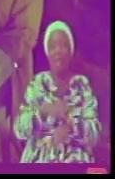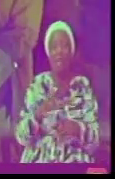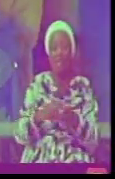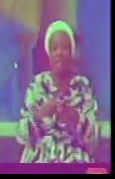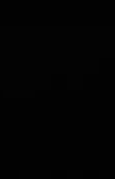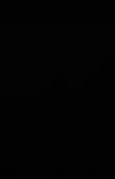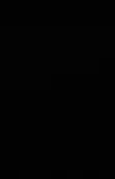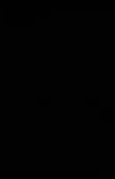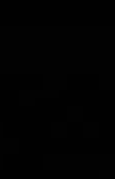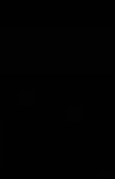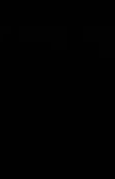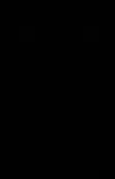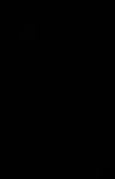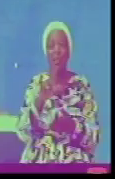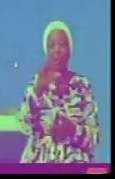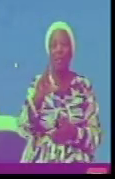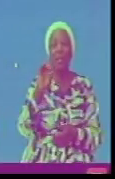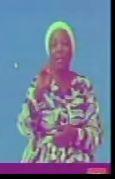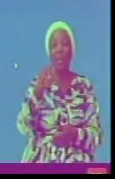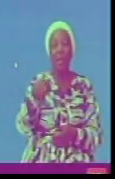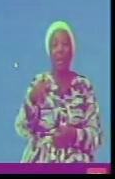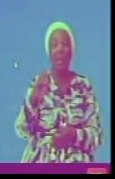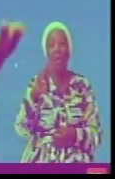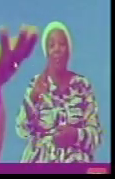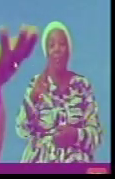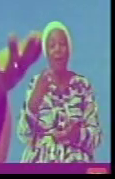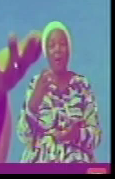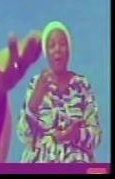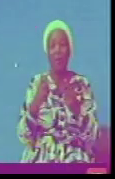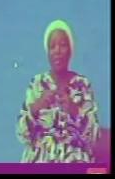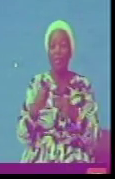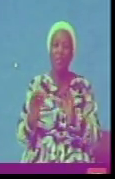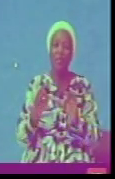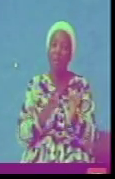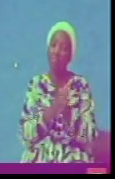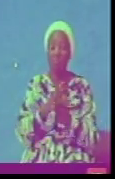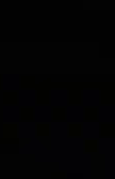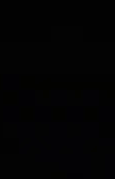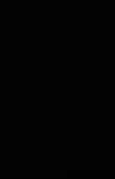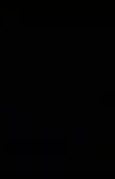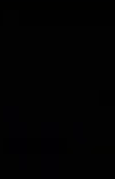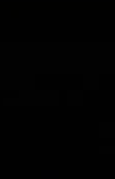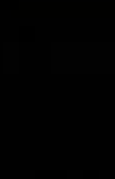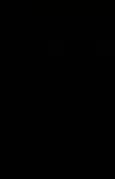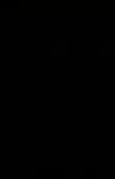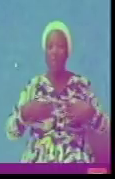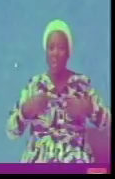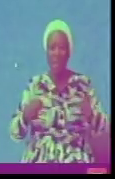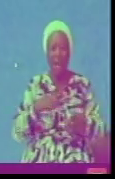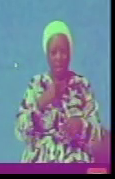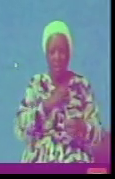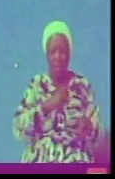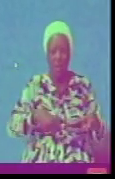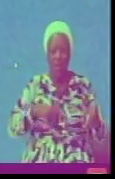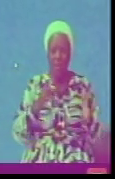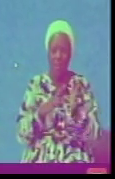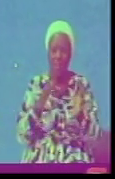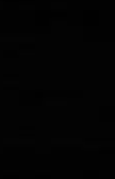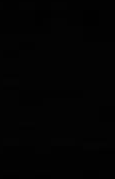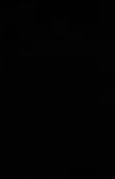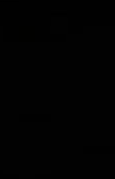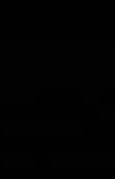a leper came and said, if you're willing, you can make me whole. And then the